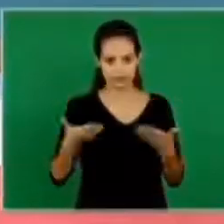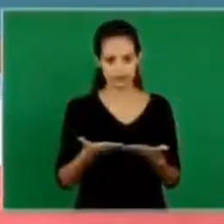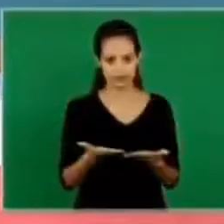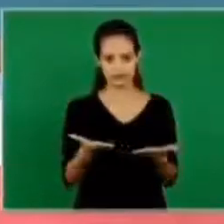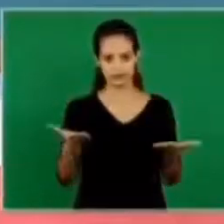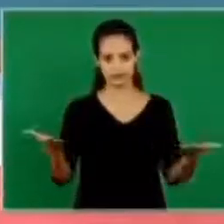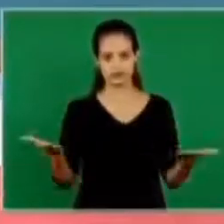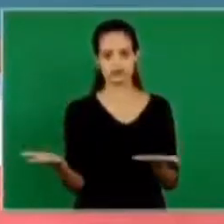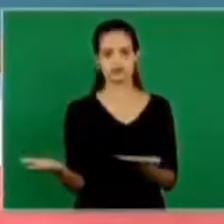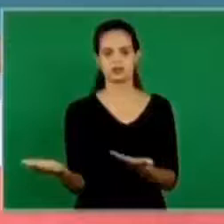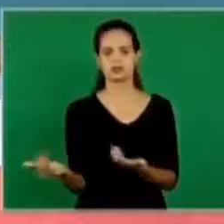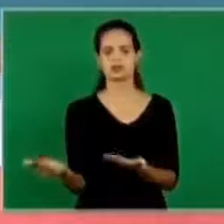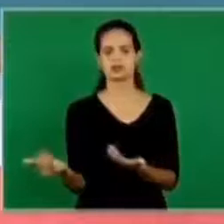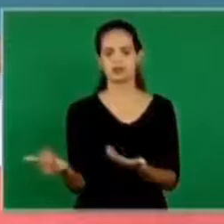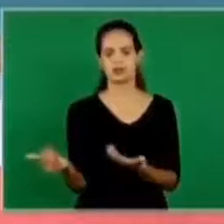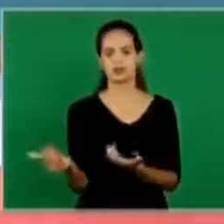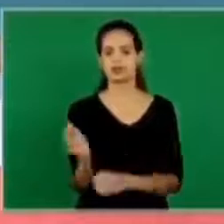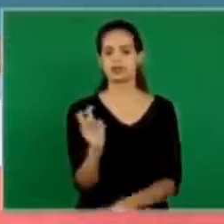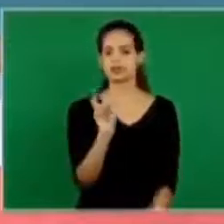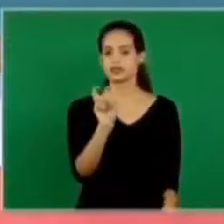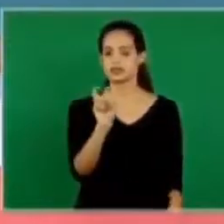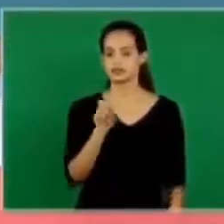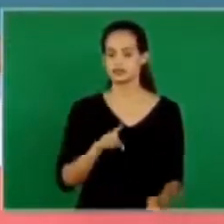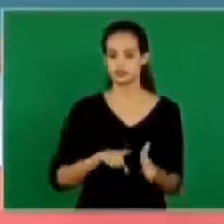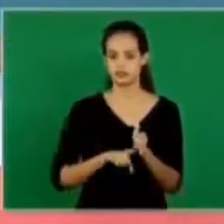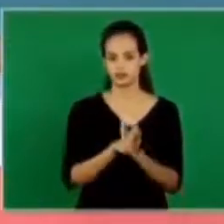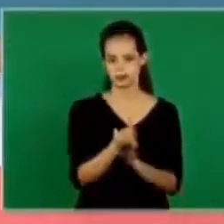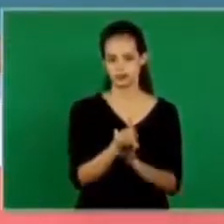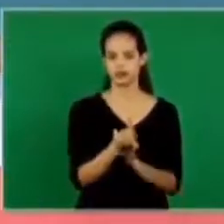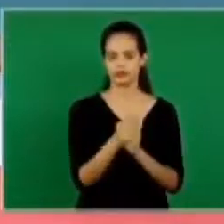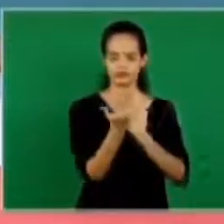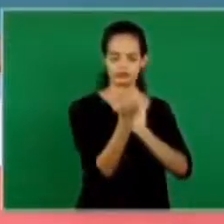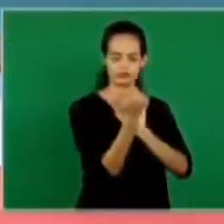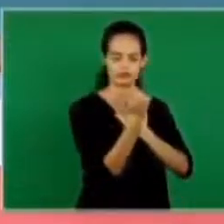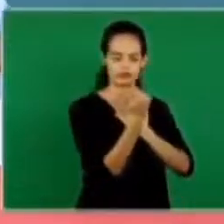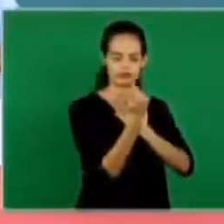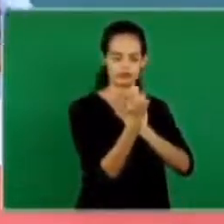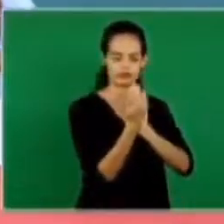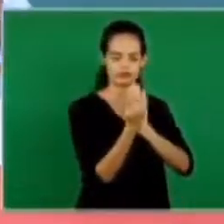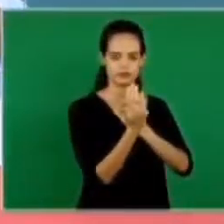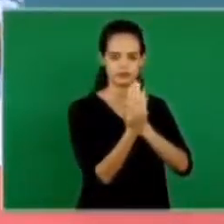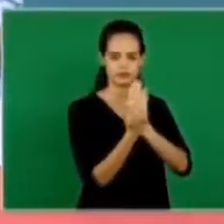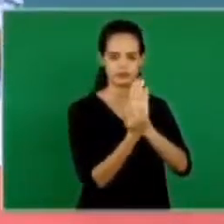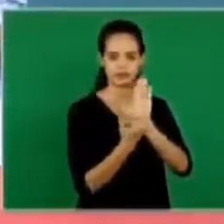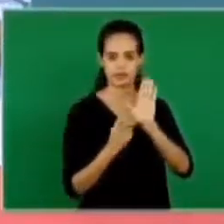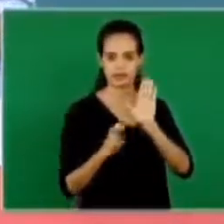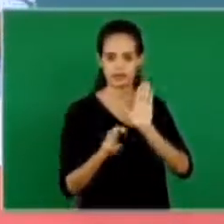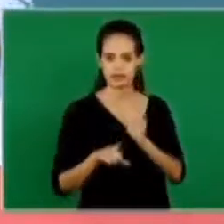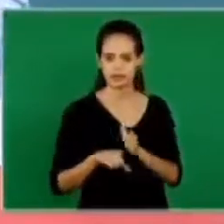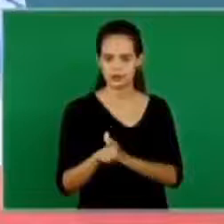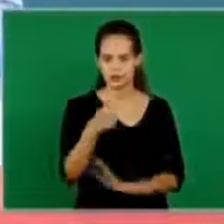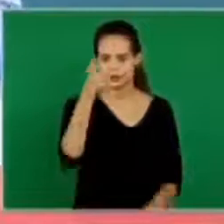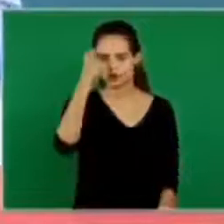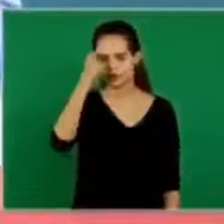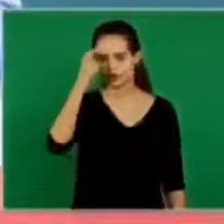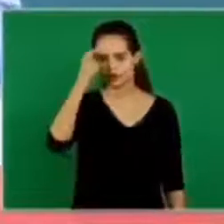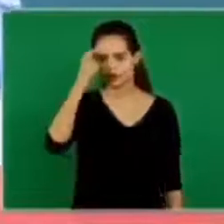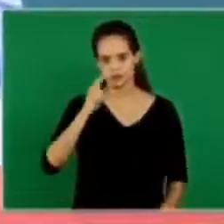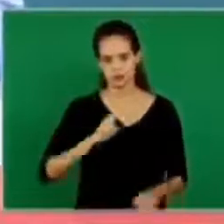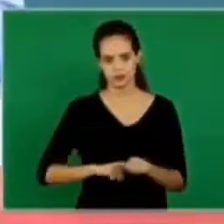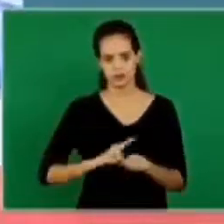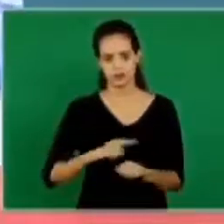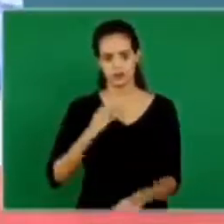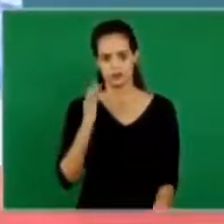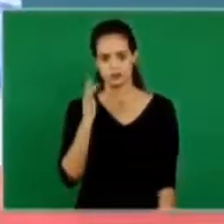to introduce to the youth five questions about the knowledge of the time